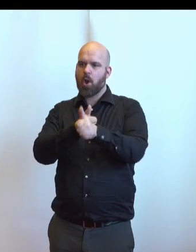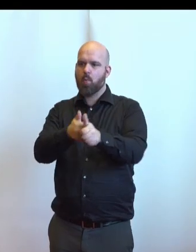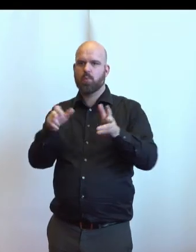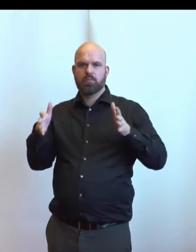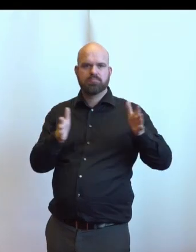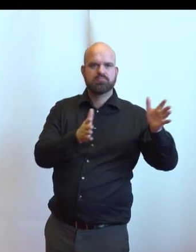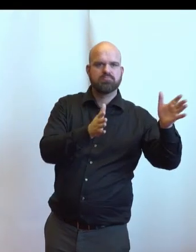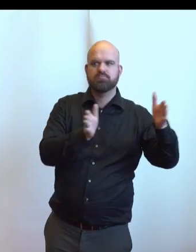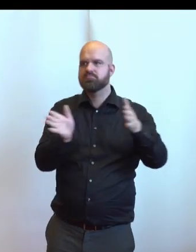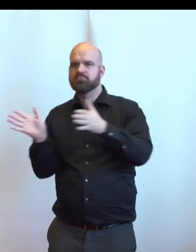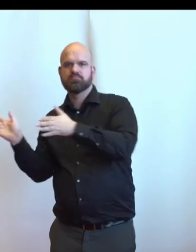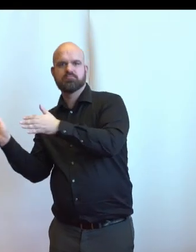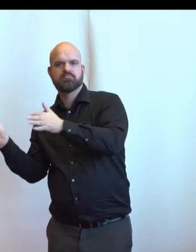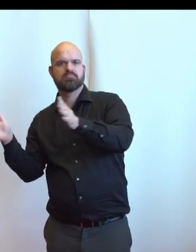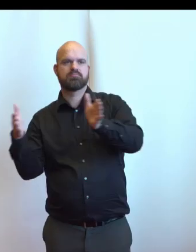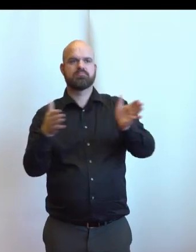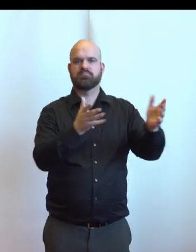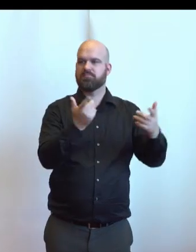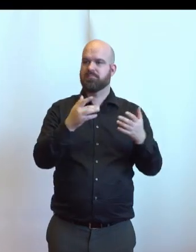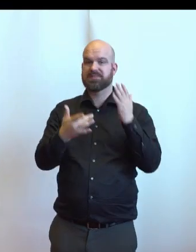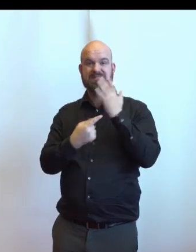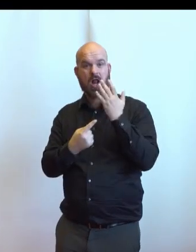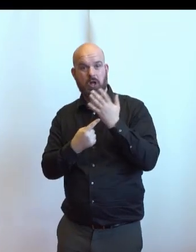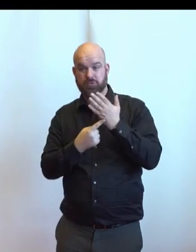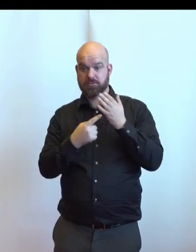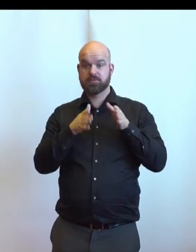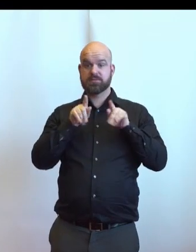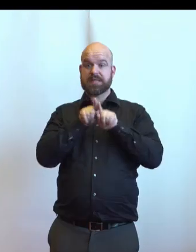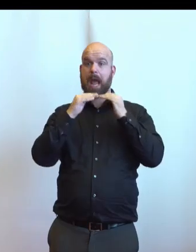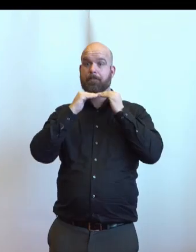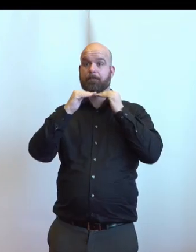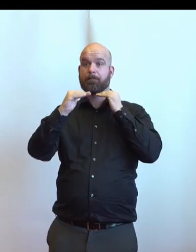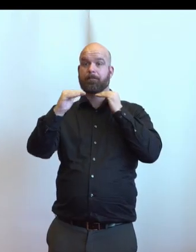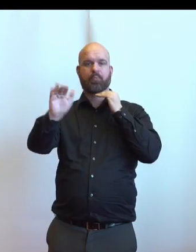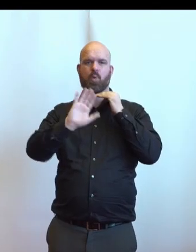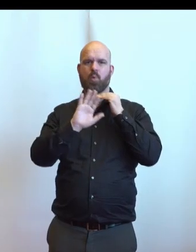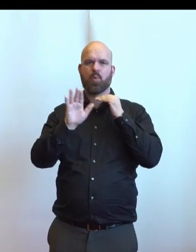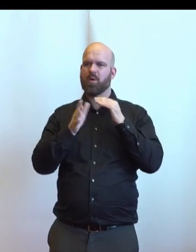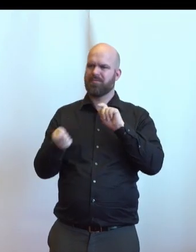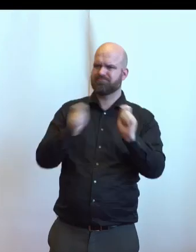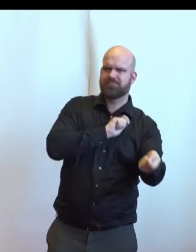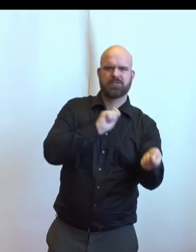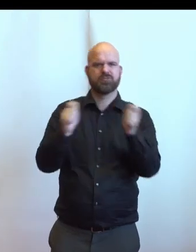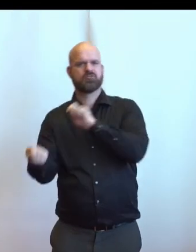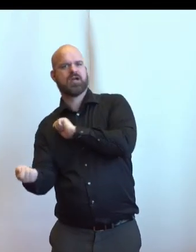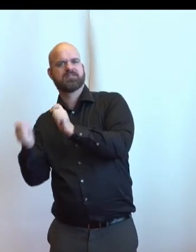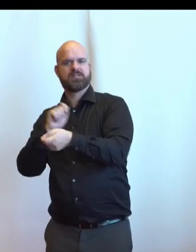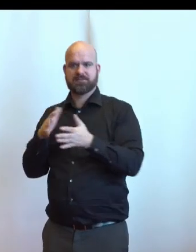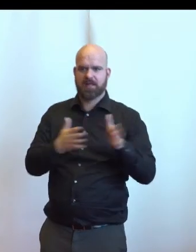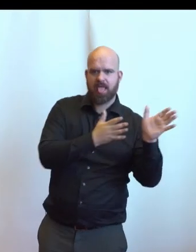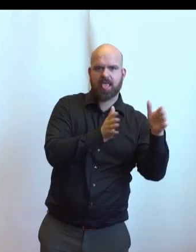static, personnel systems are never static, policies are never static. So really, one of the key things